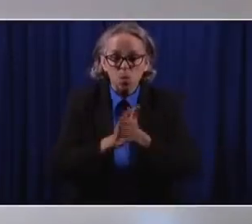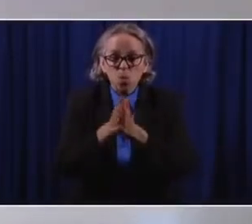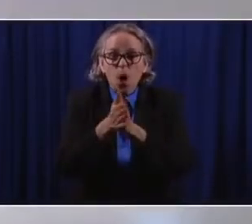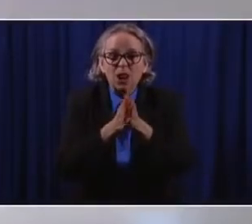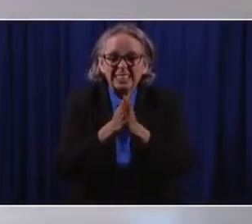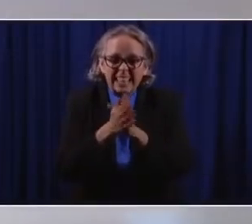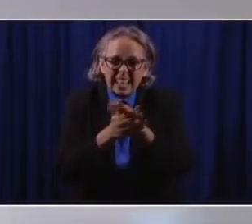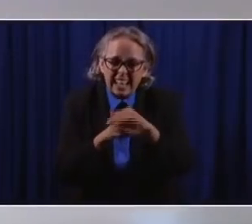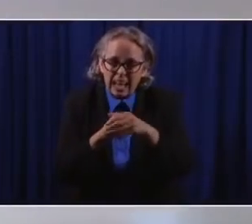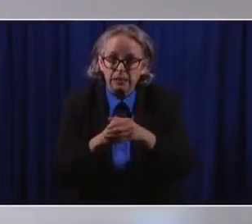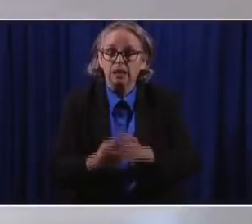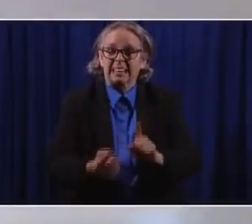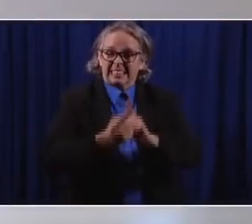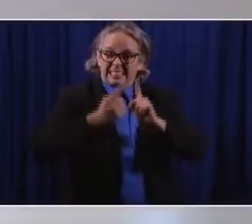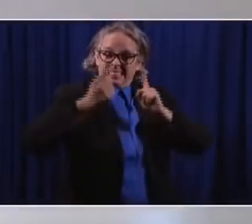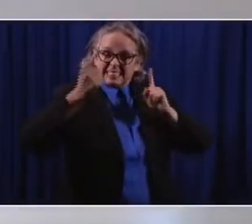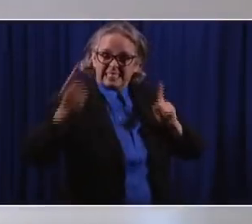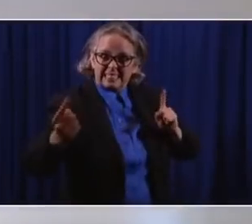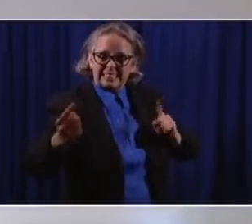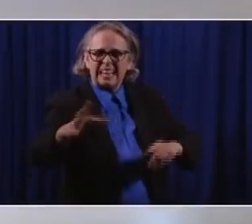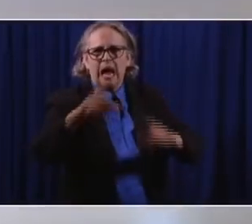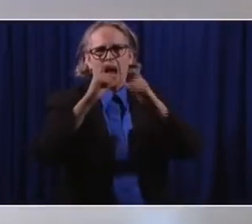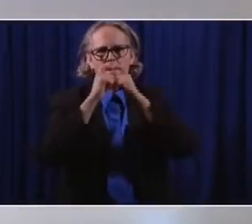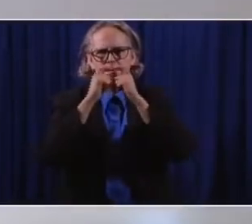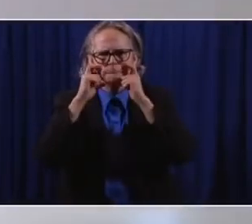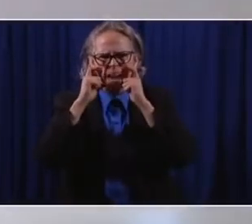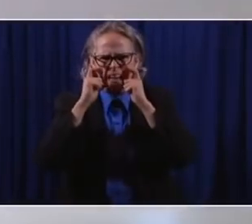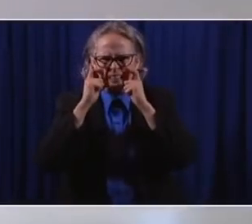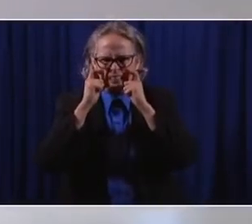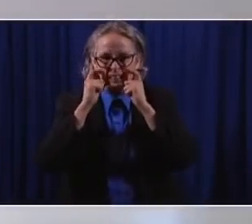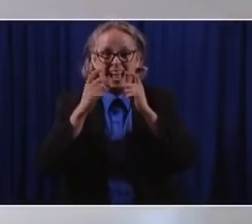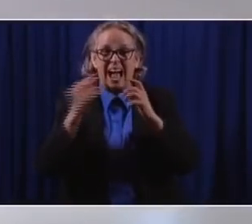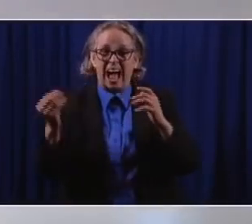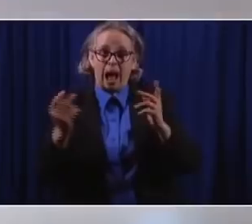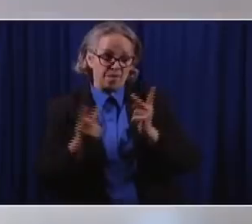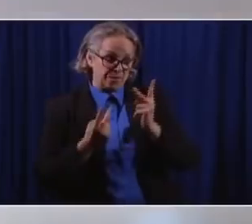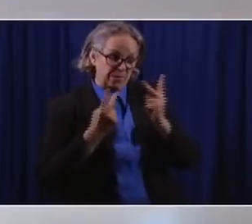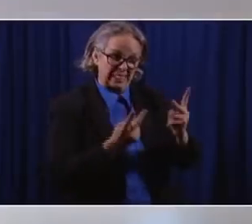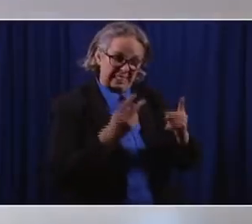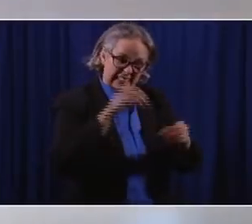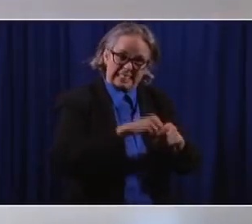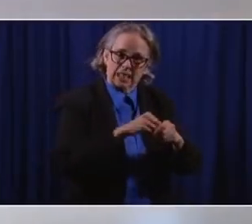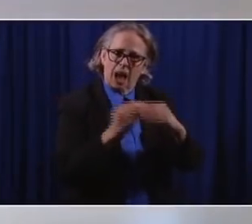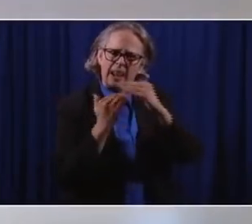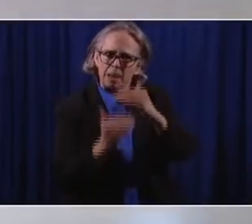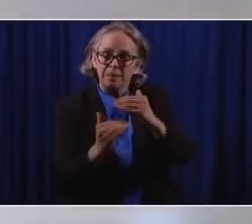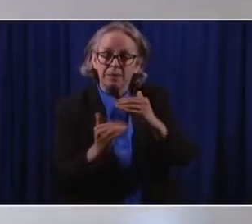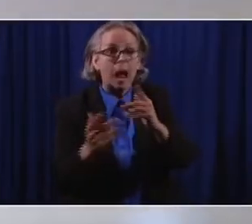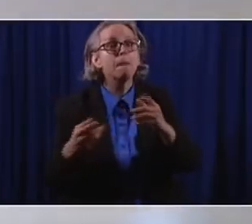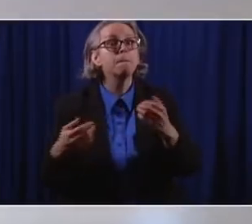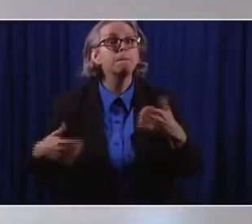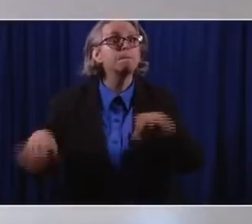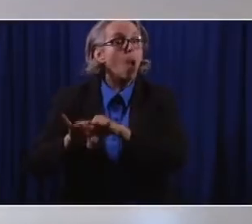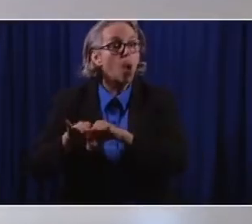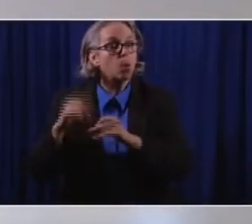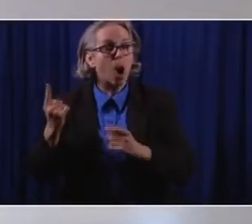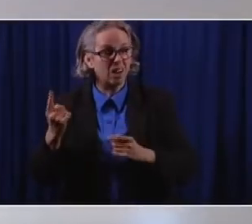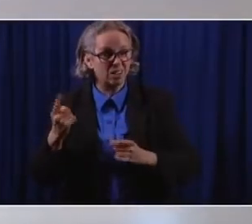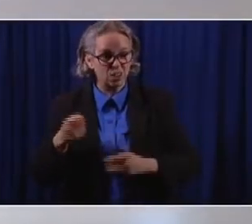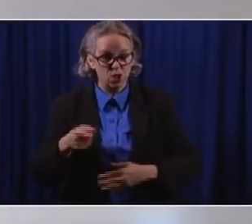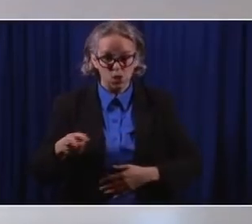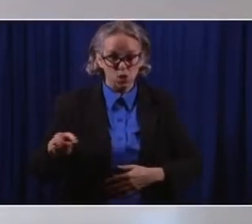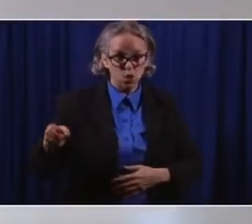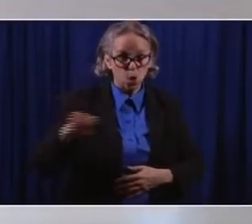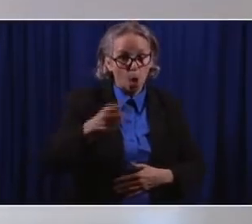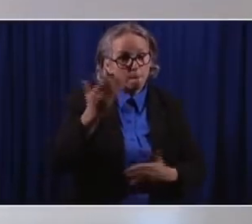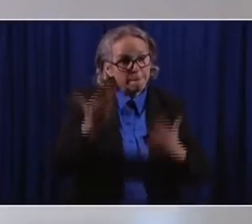distance, limit your visiting time, and most of all, stay home if you think that you've been exposed or are feeling ill. On